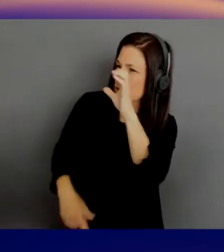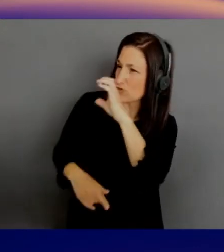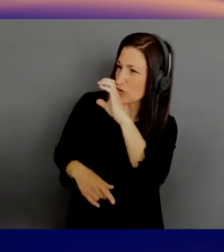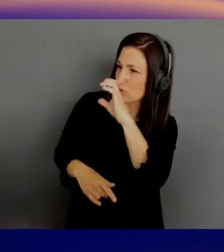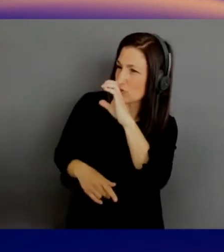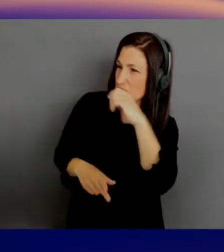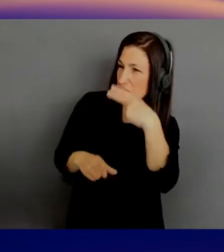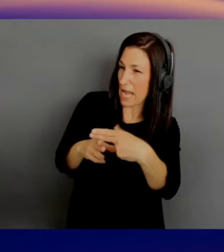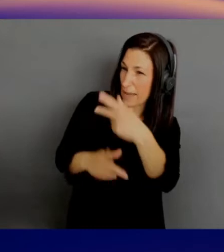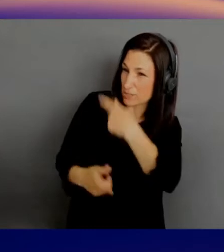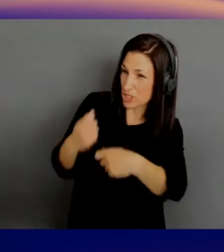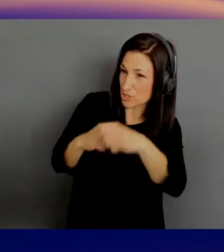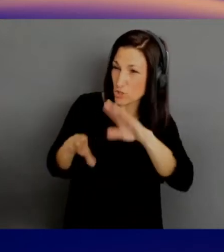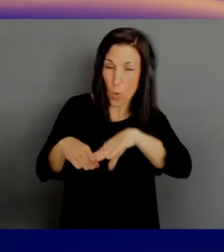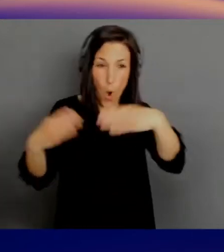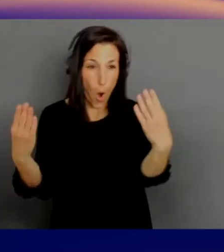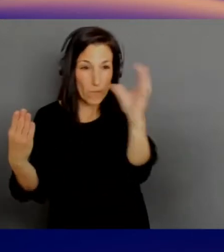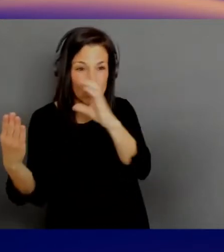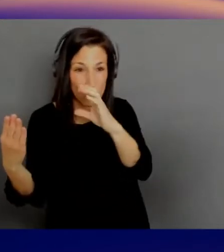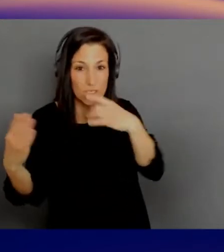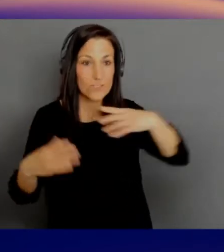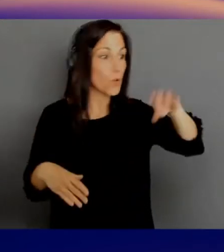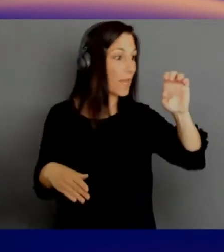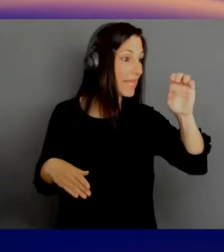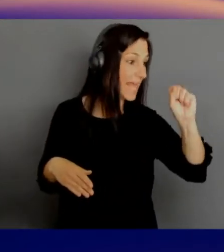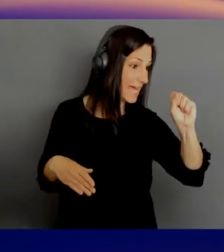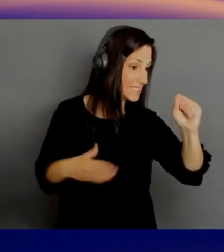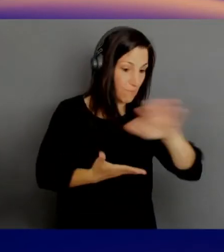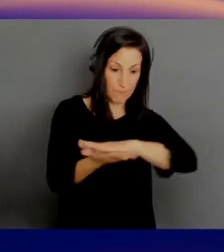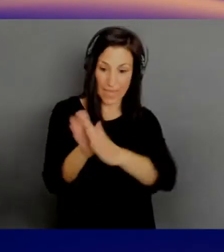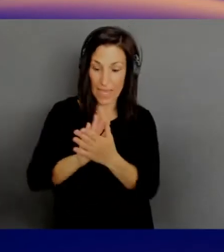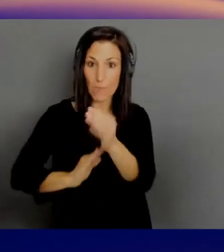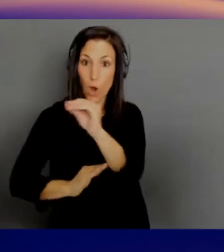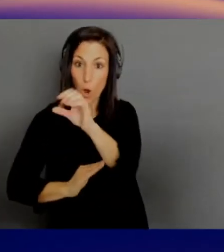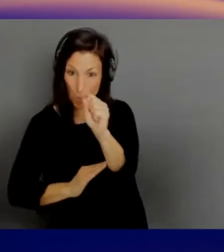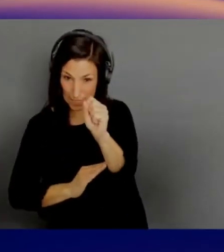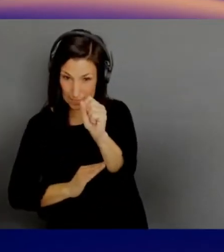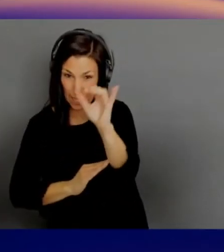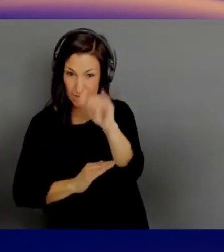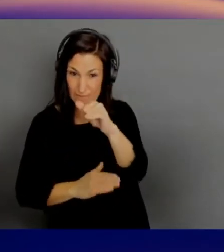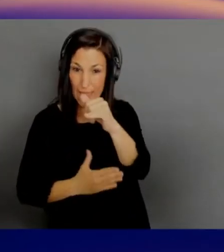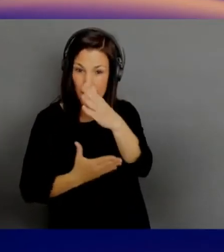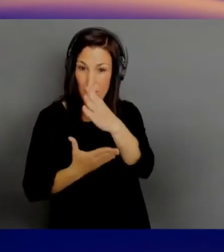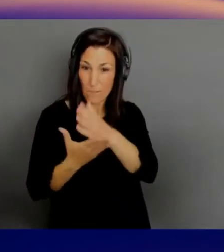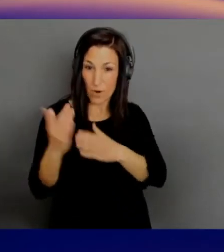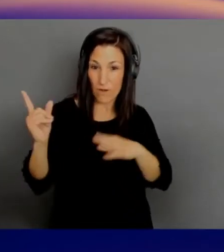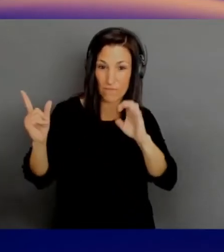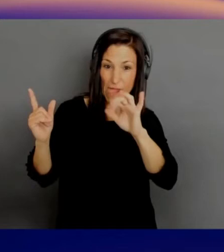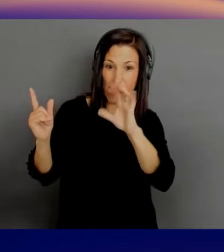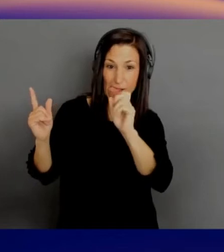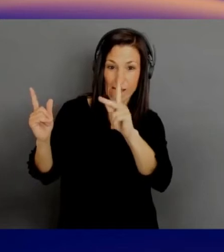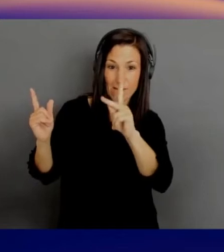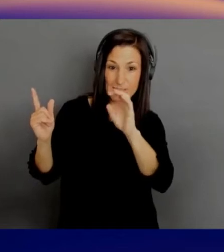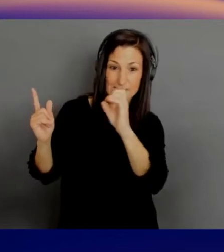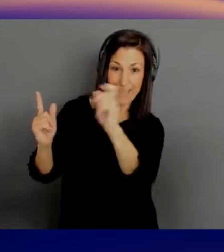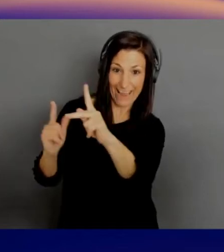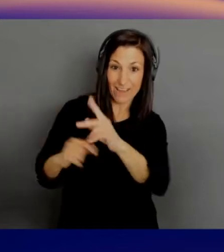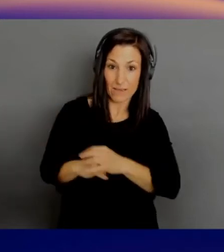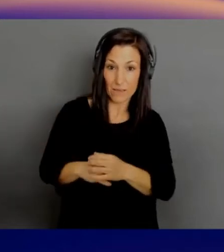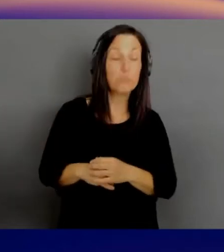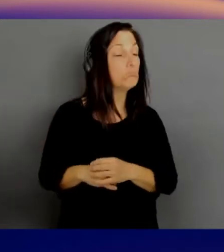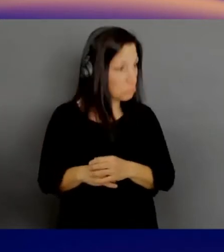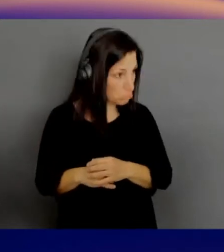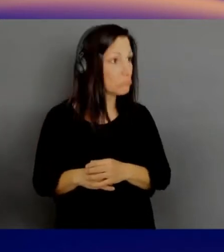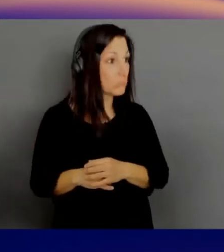Yes. So now it's ES is now OS. Yes, Is OS. that part of the elk stack? Yeah, it's still Okay. L-Stack, but it is OpenSearch, and we